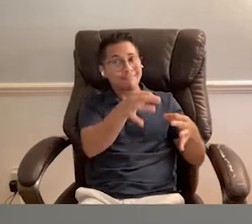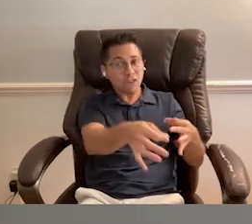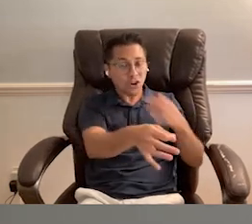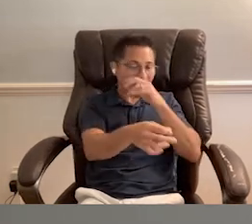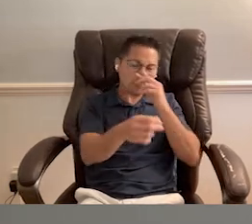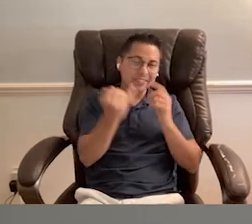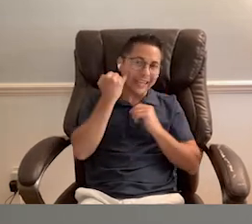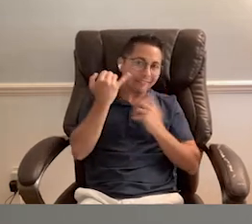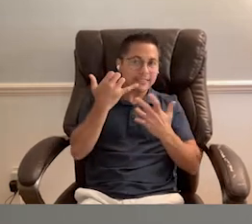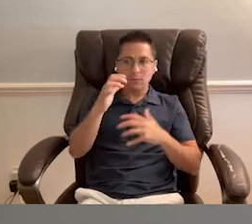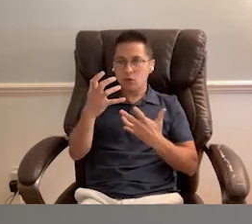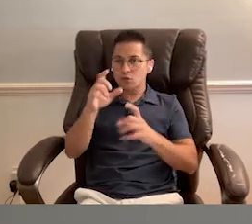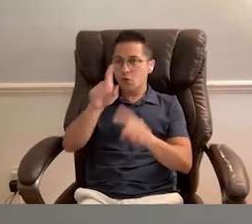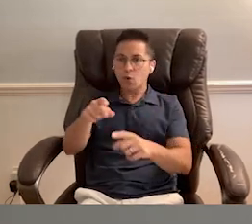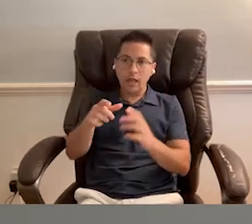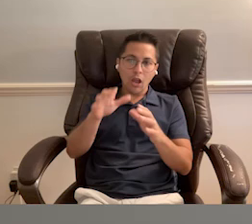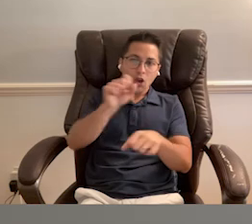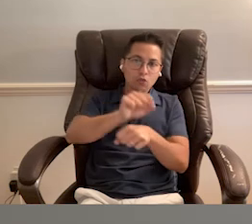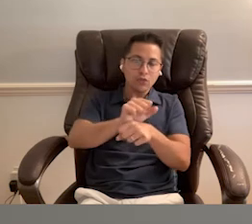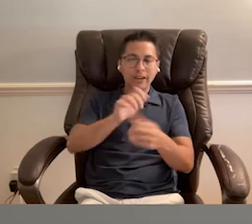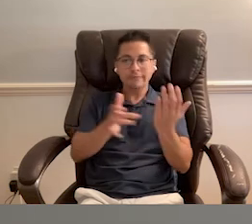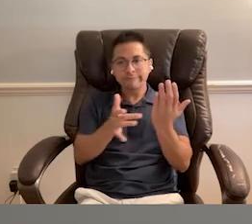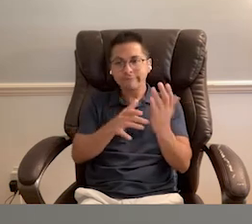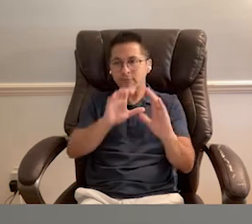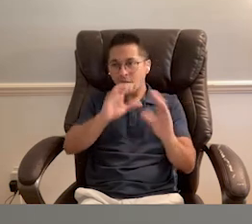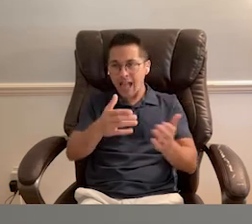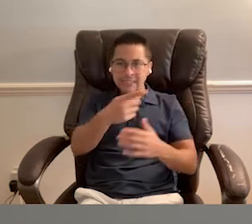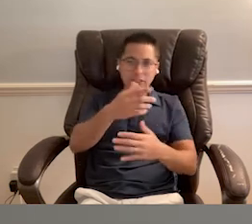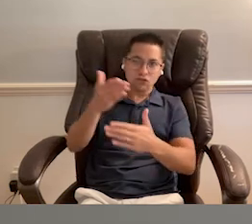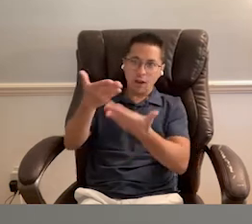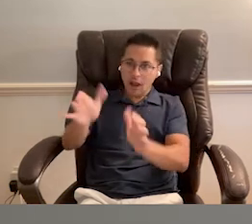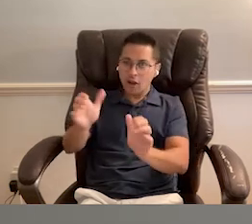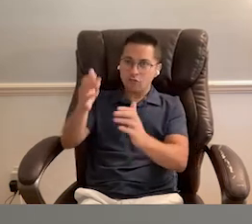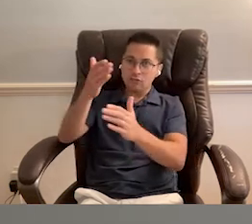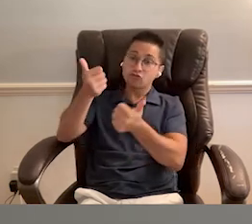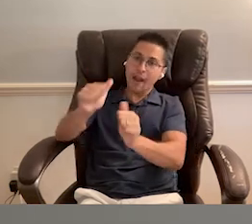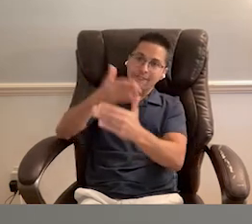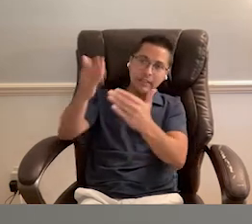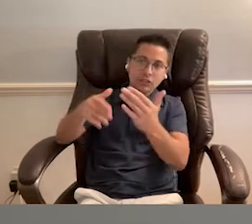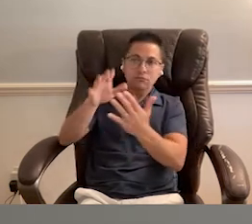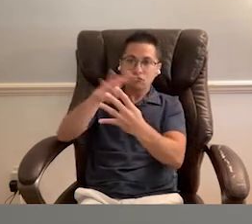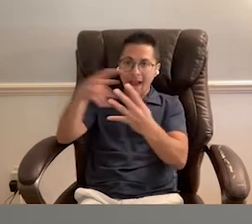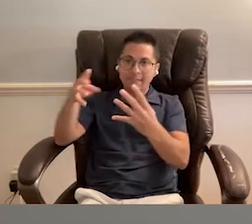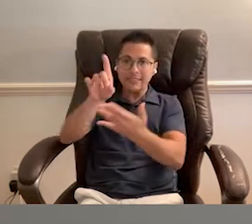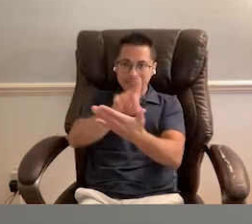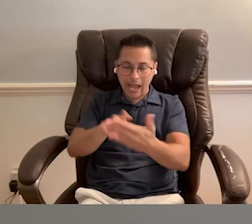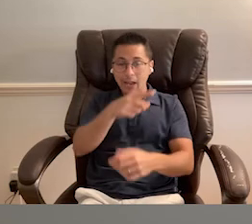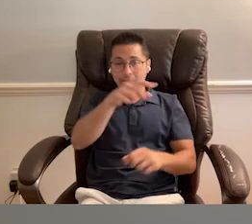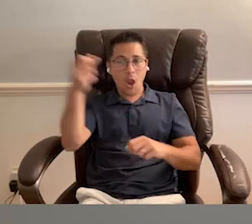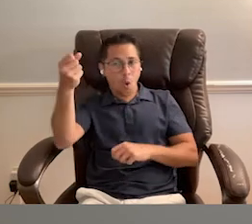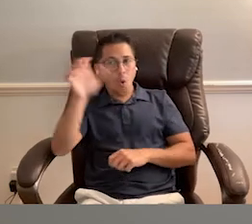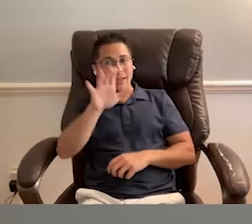like in a career technical class and he's finishing up graphic design. You can defer, which means they hold his